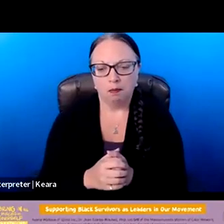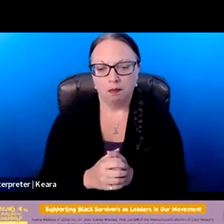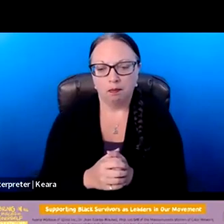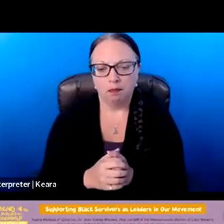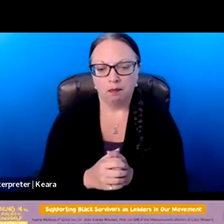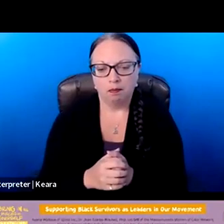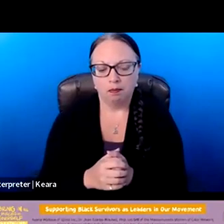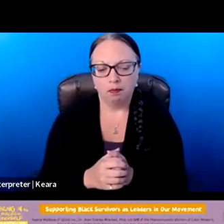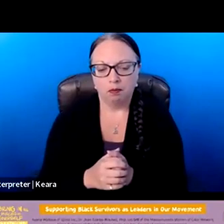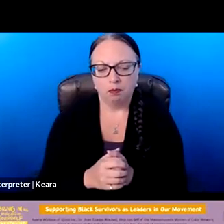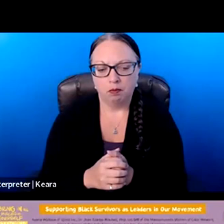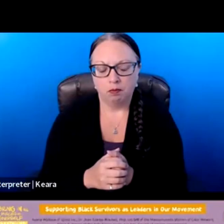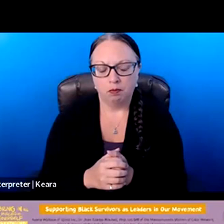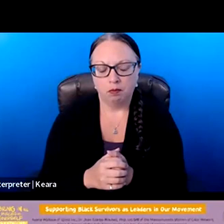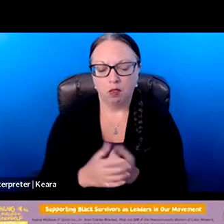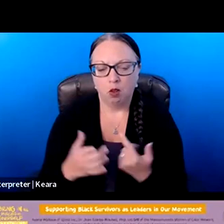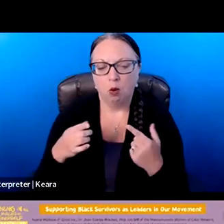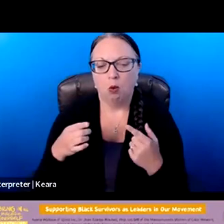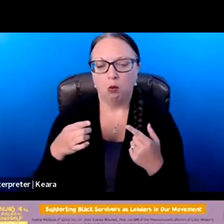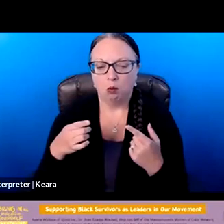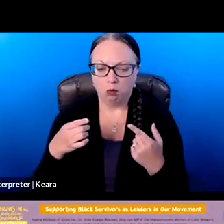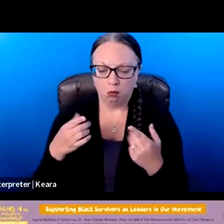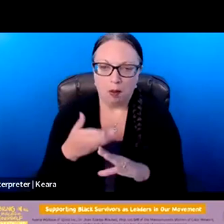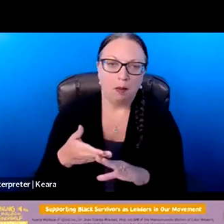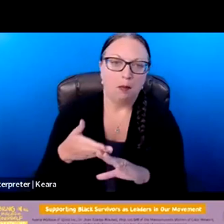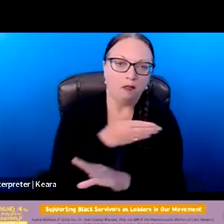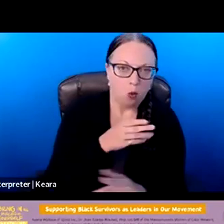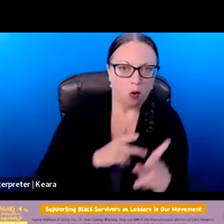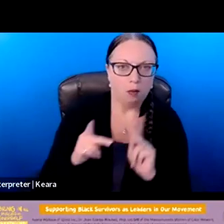people who are being harmed, before people are being harmed.